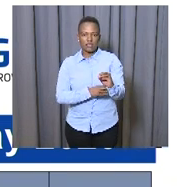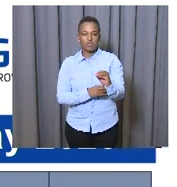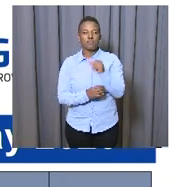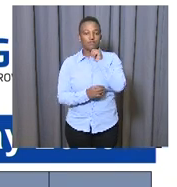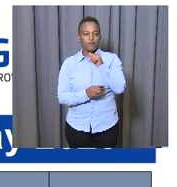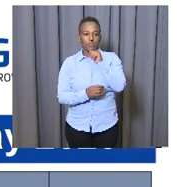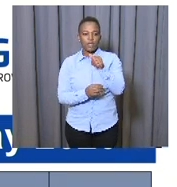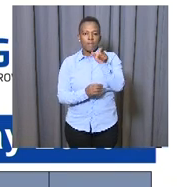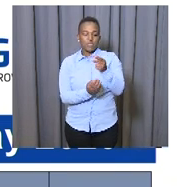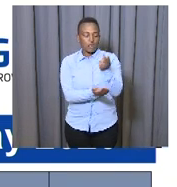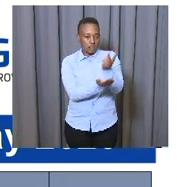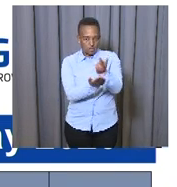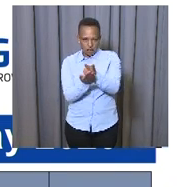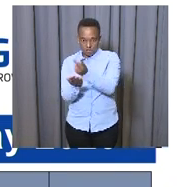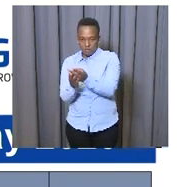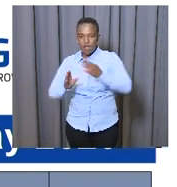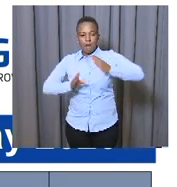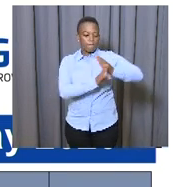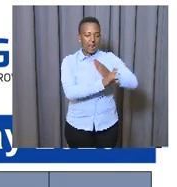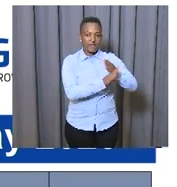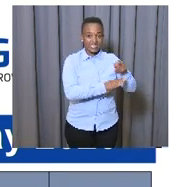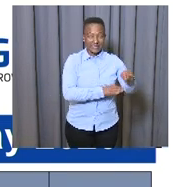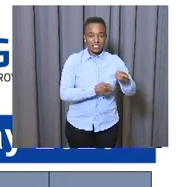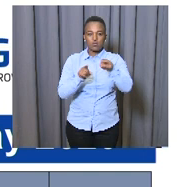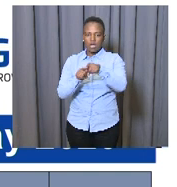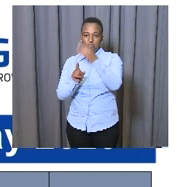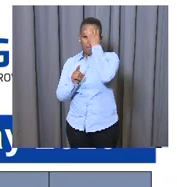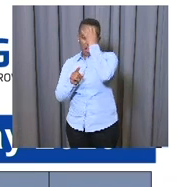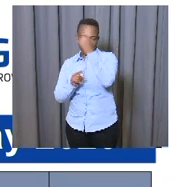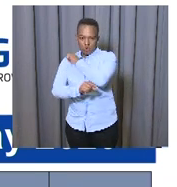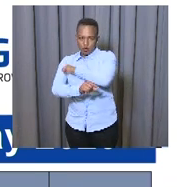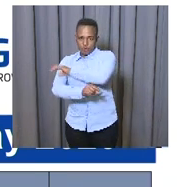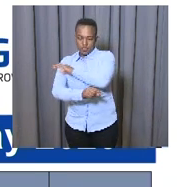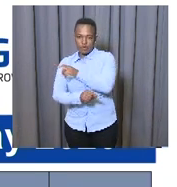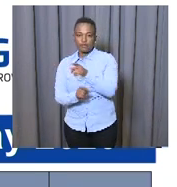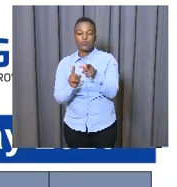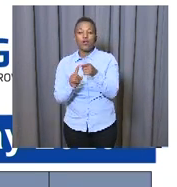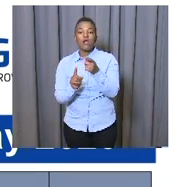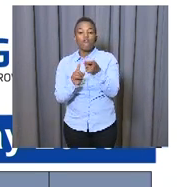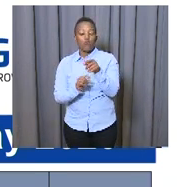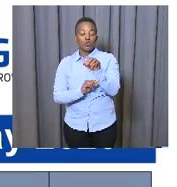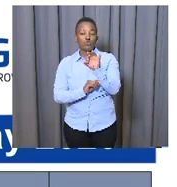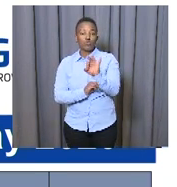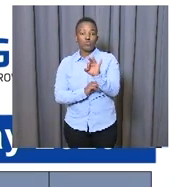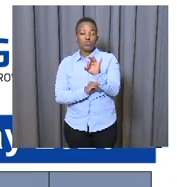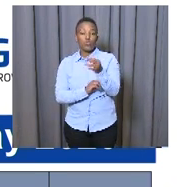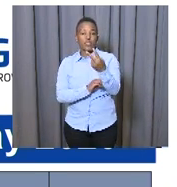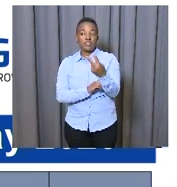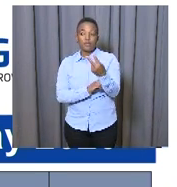and private facilities in Gauteng. But out of that 303, 231 were